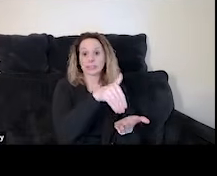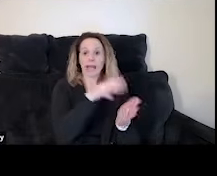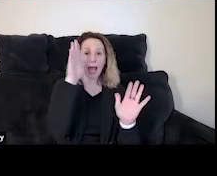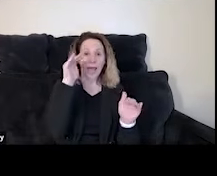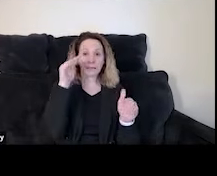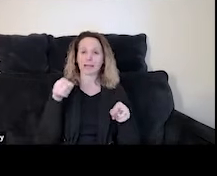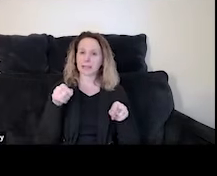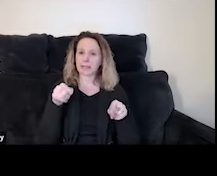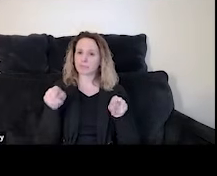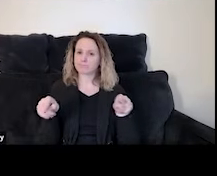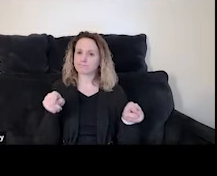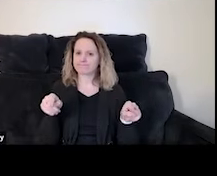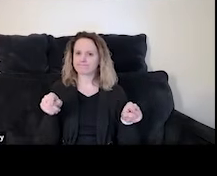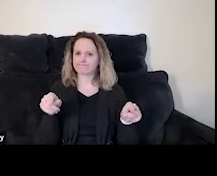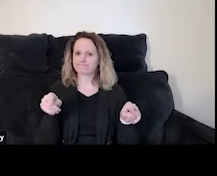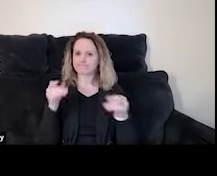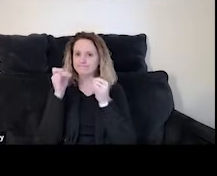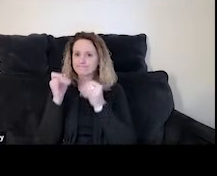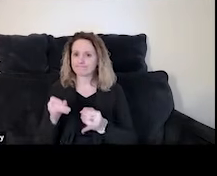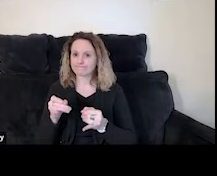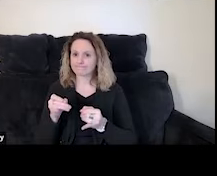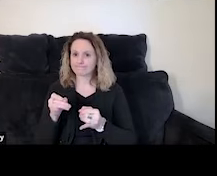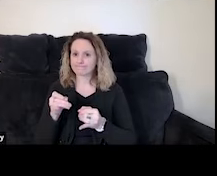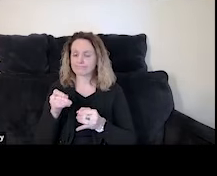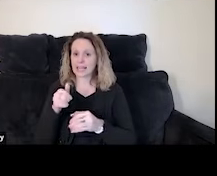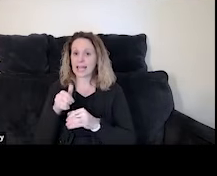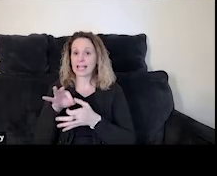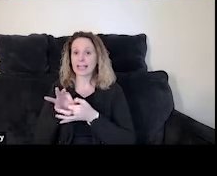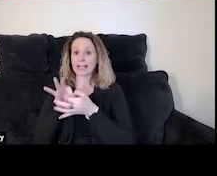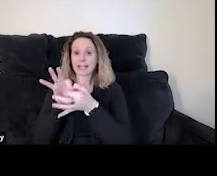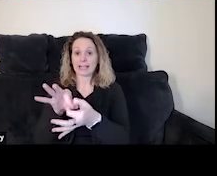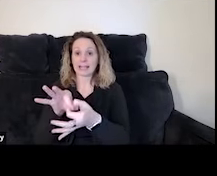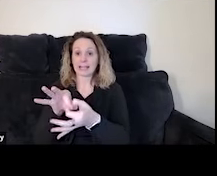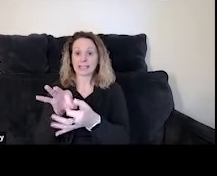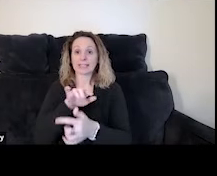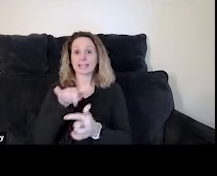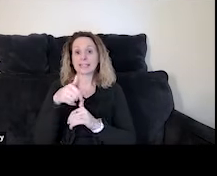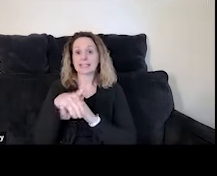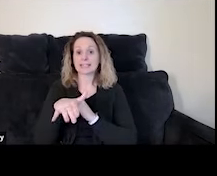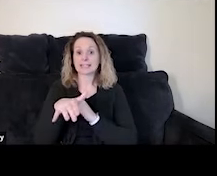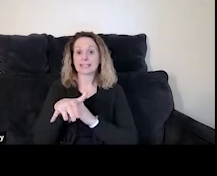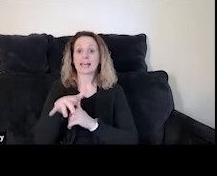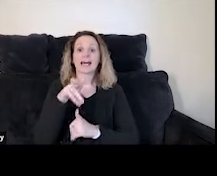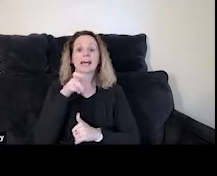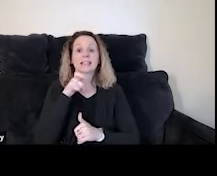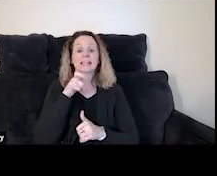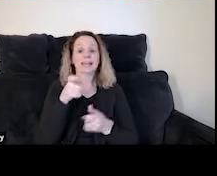expectation that an individual will be dispatched as opposed to handling the crisis over the